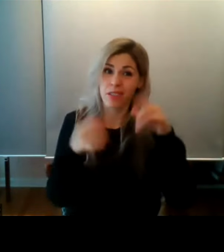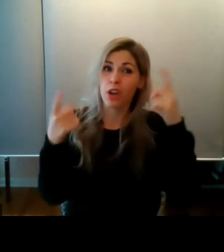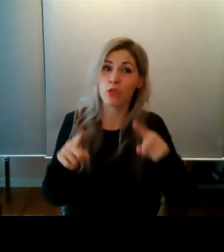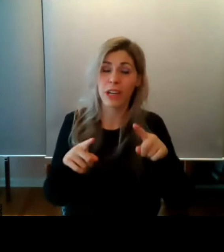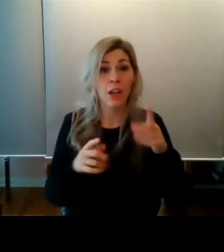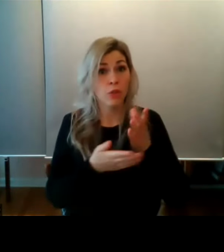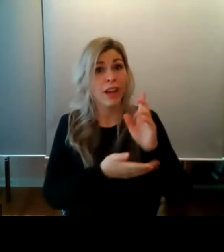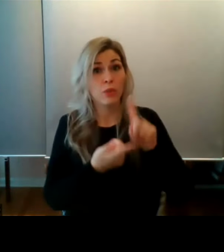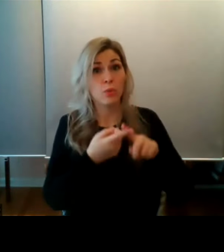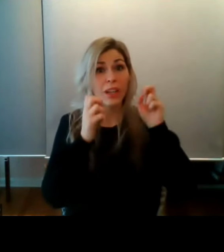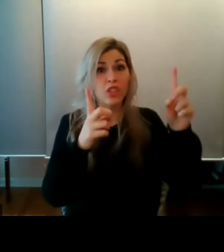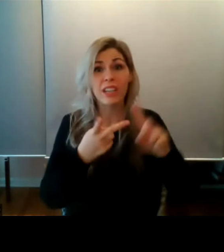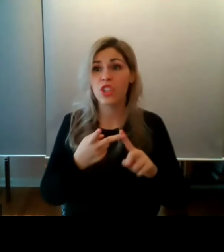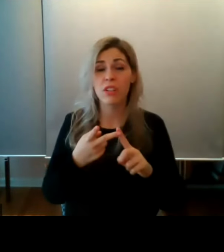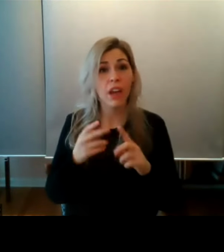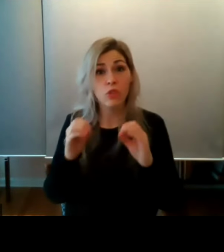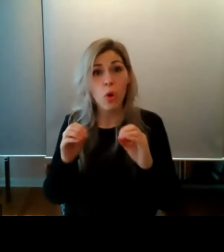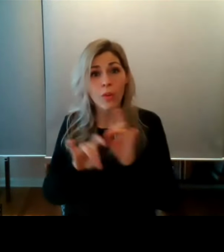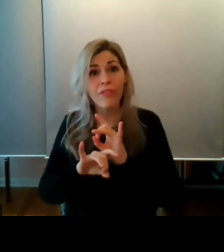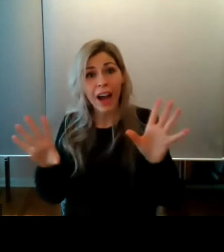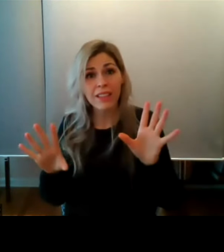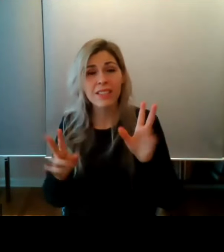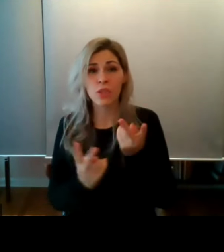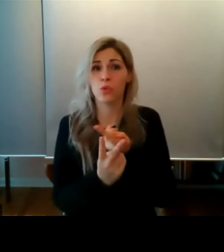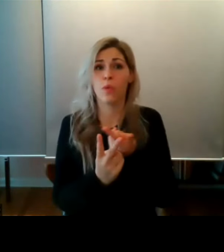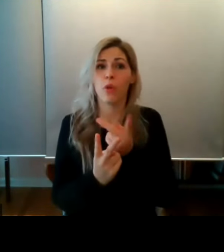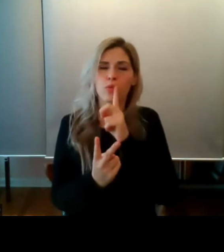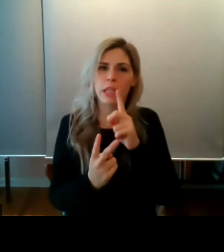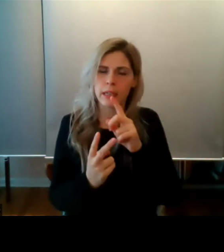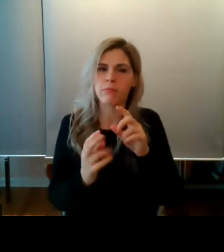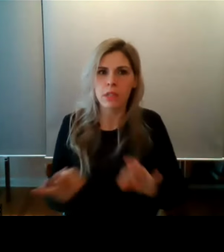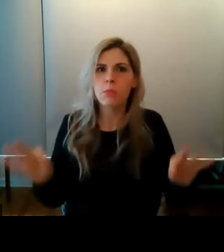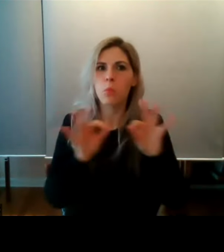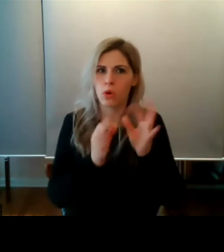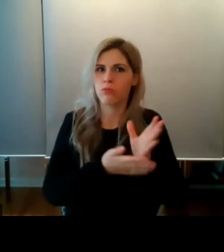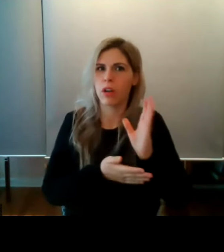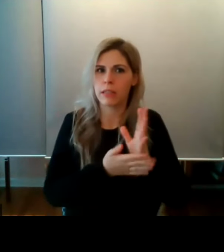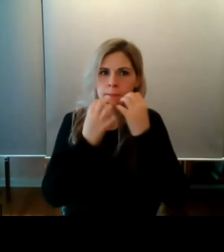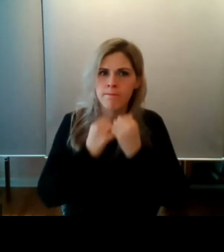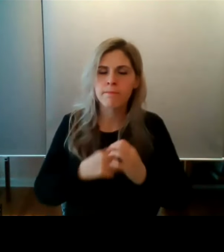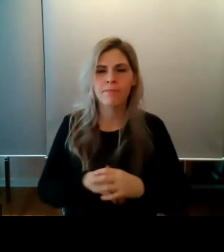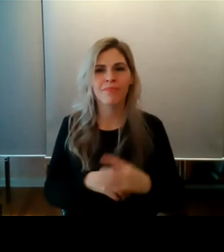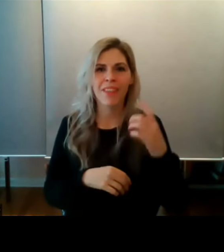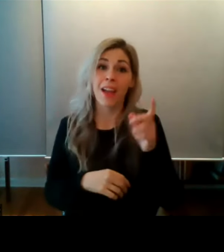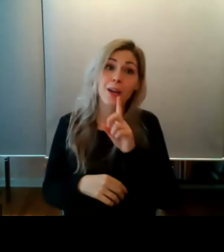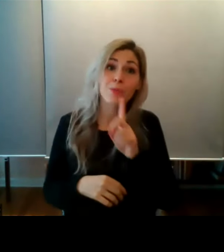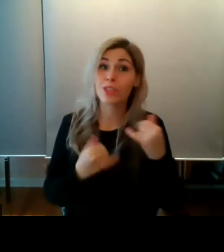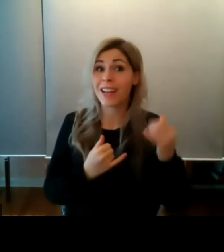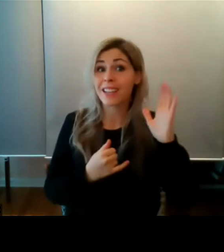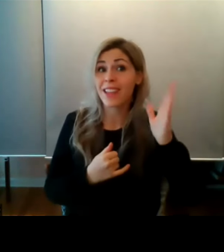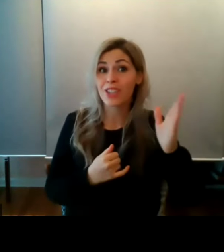live free of violence are fundamental aspects of life. I think you will also agree with me by the end of today's event